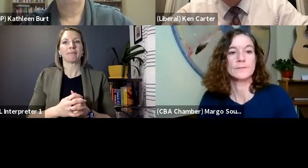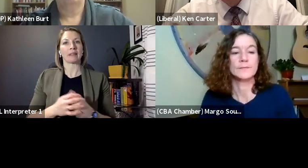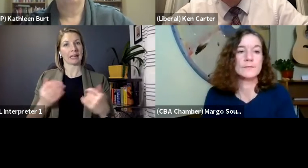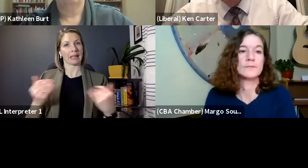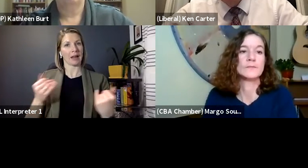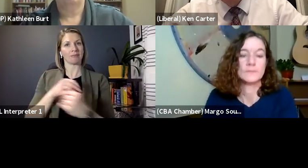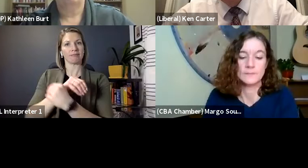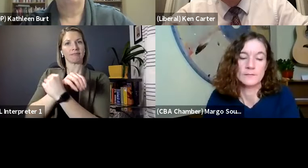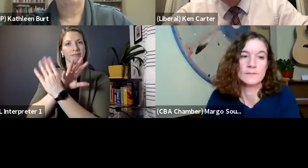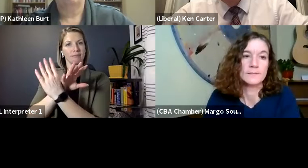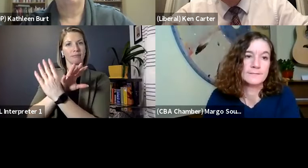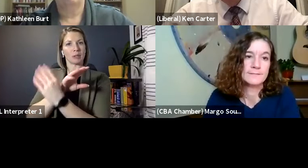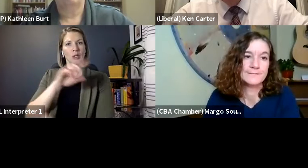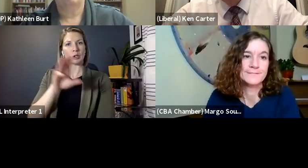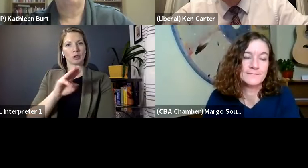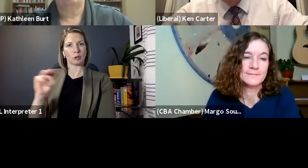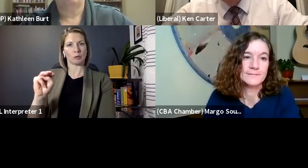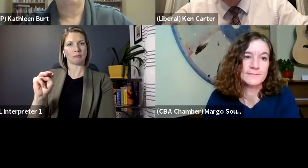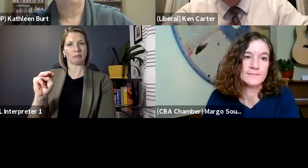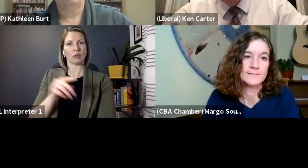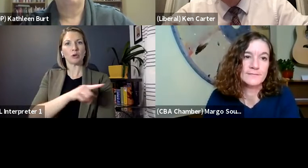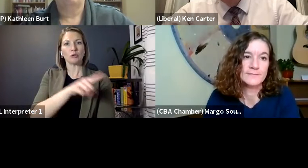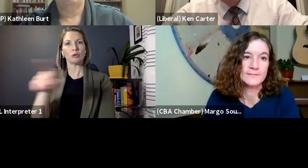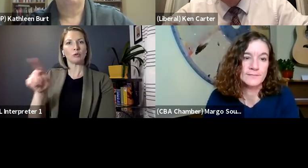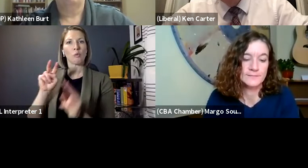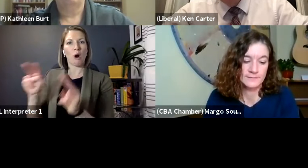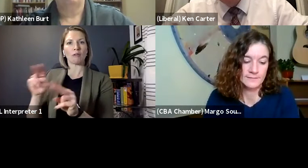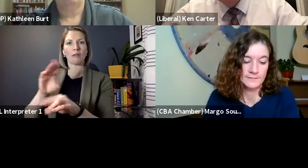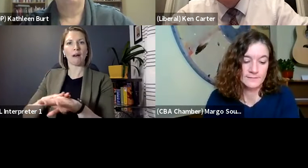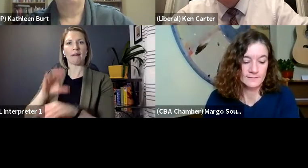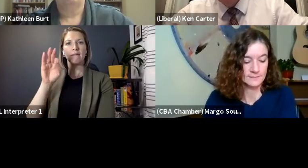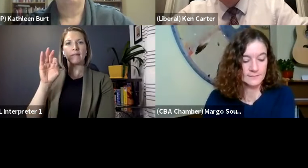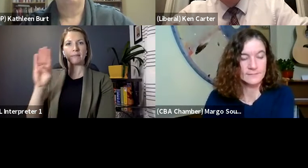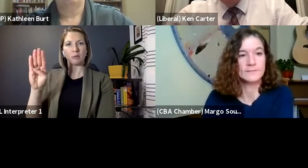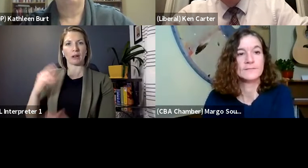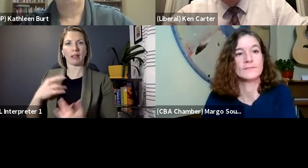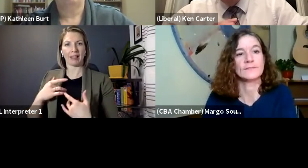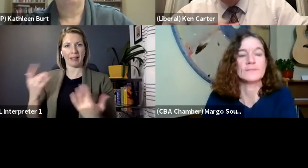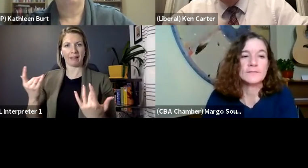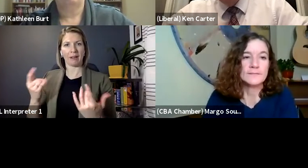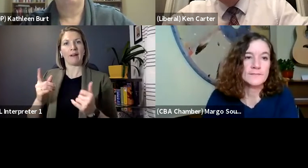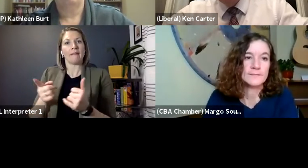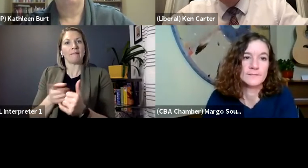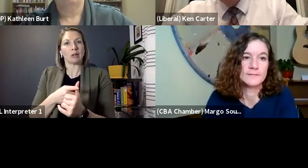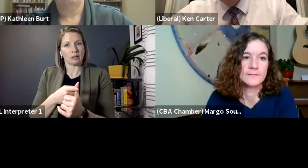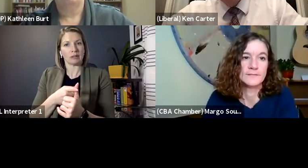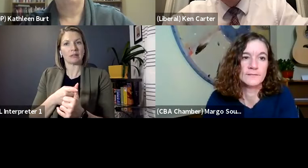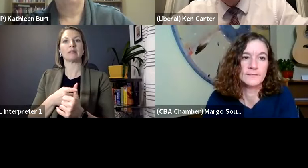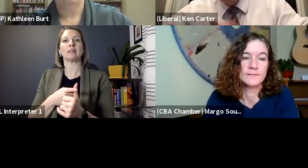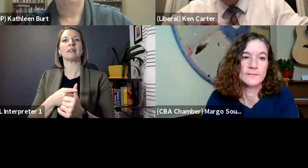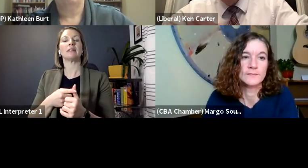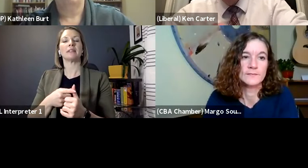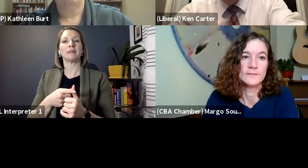Zoom while all of you watch on Facebook Live. Let me introduce the candidates to you in alphabetical order. We